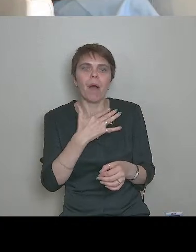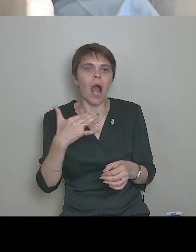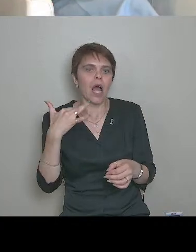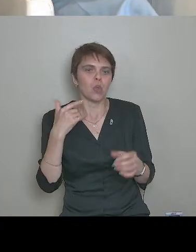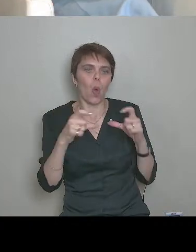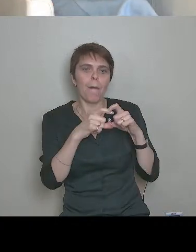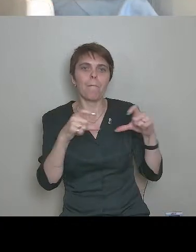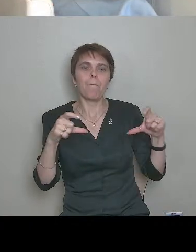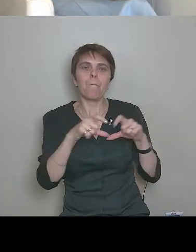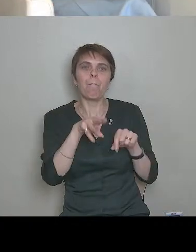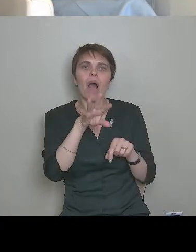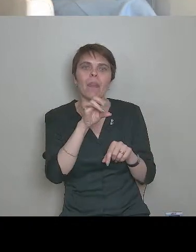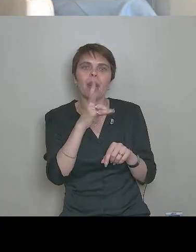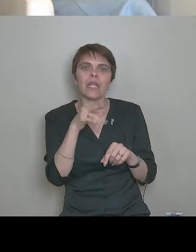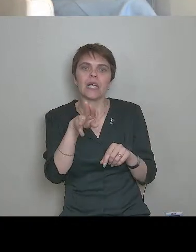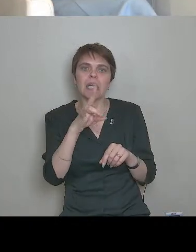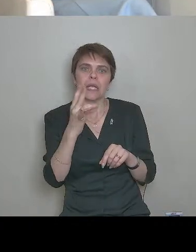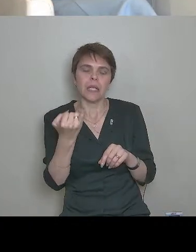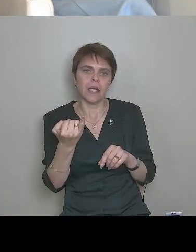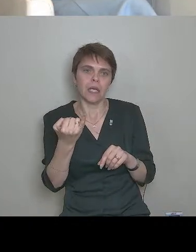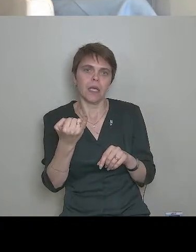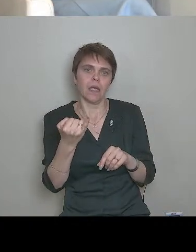quota at the